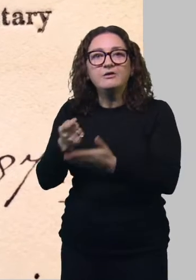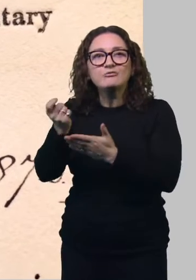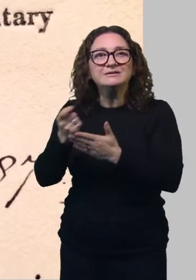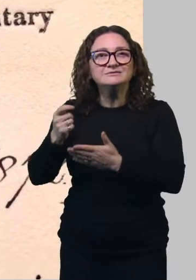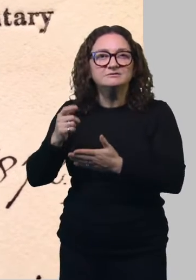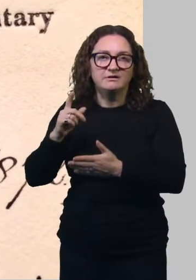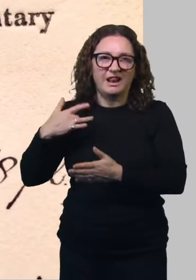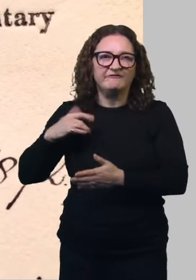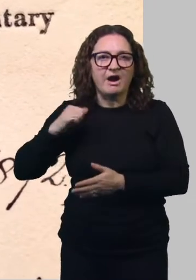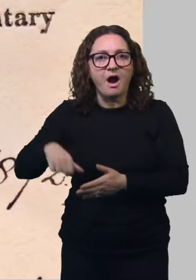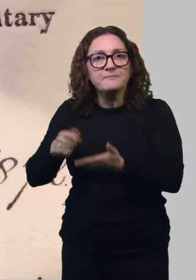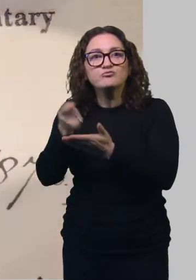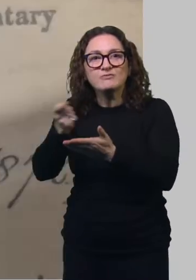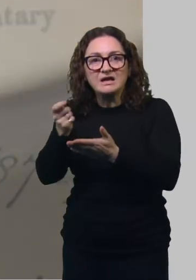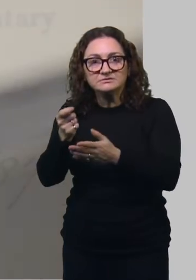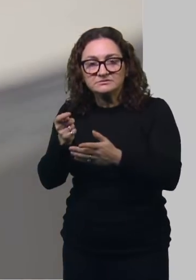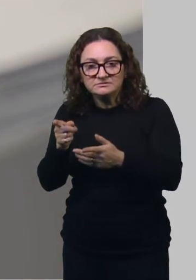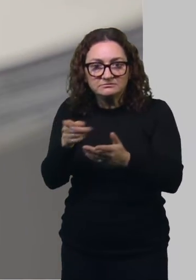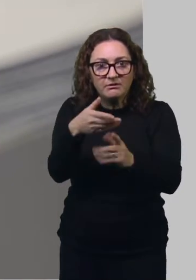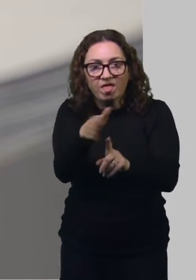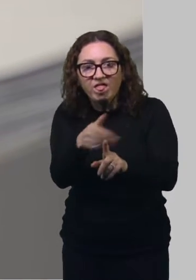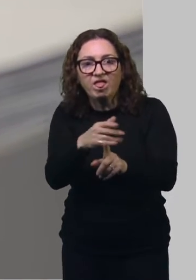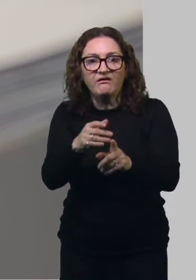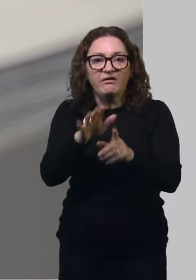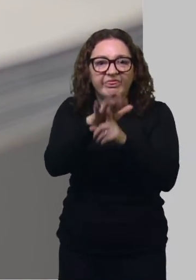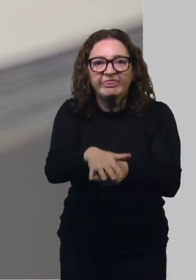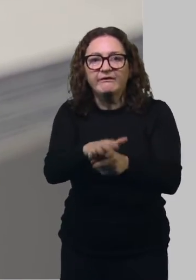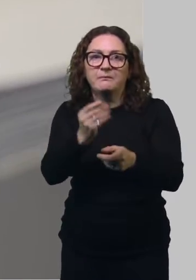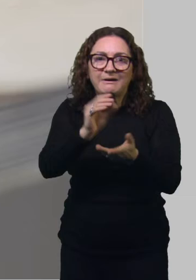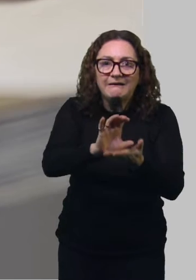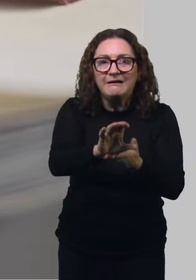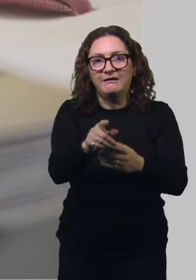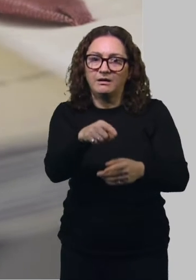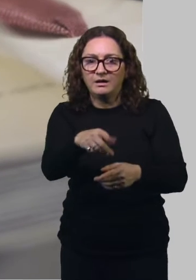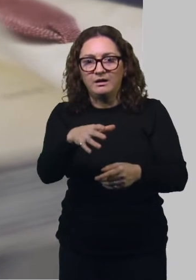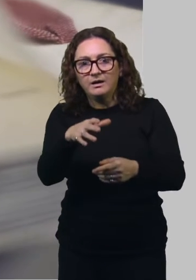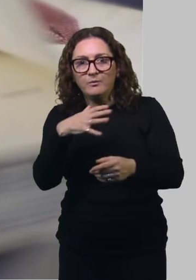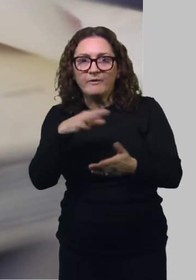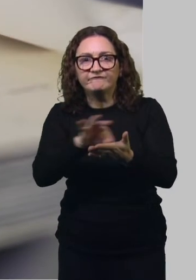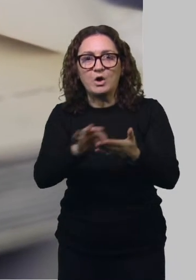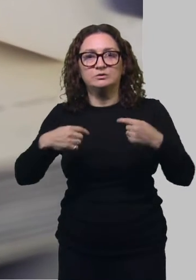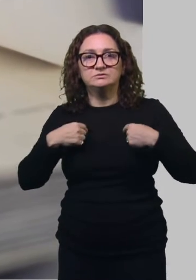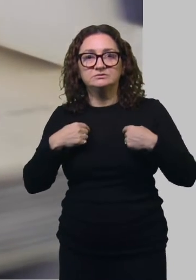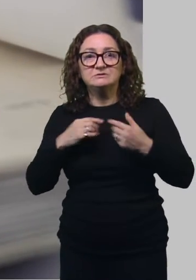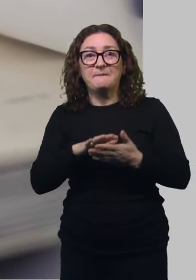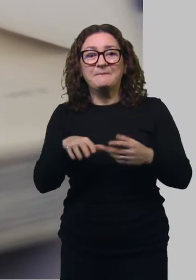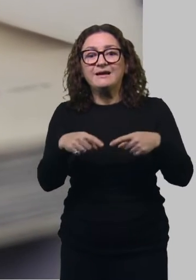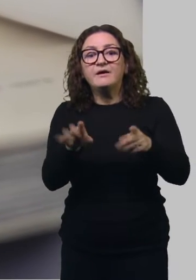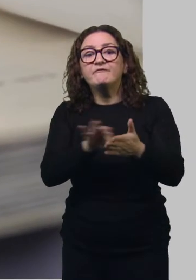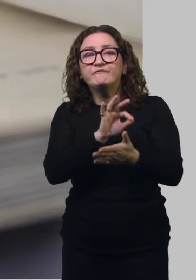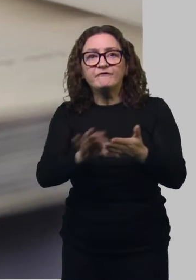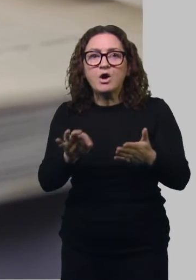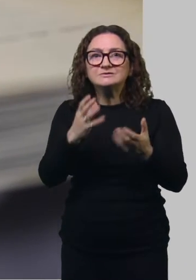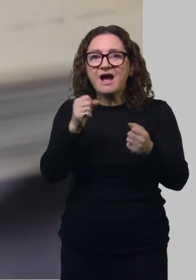intimidation, or blackmail. Voters didn't have a private polling booth to vote in. They would often have to reveal their choice in hustings or public meetings